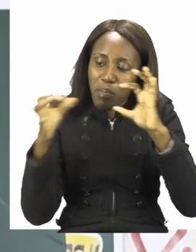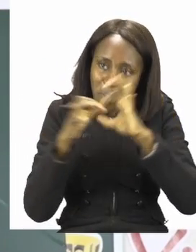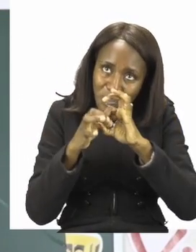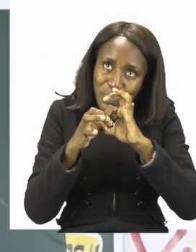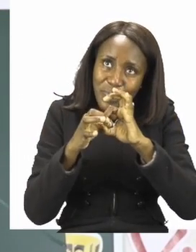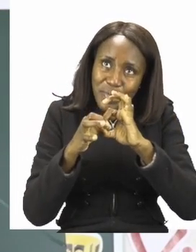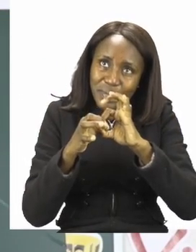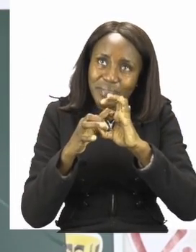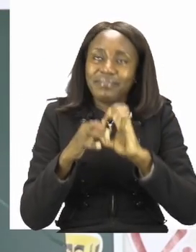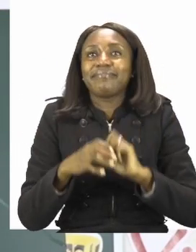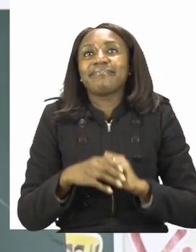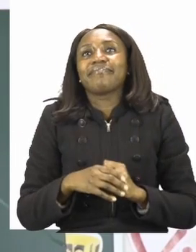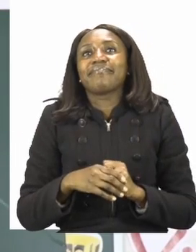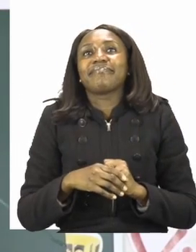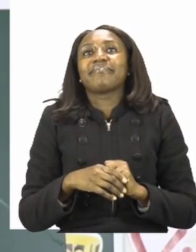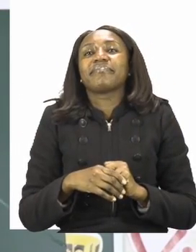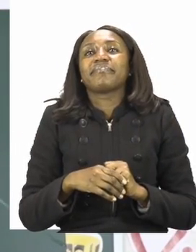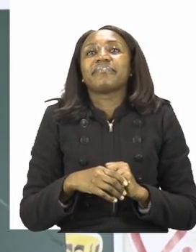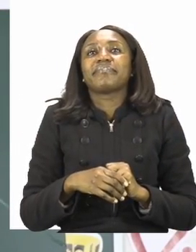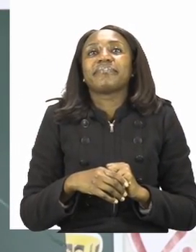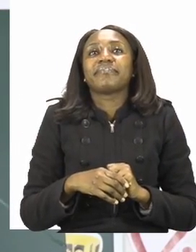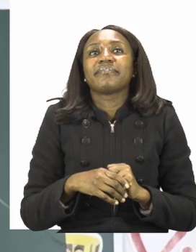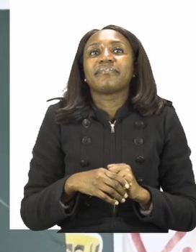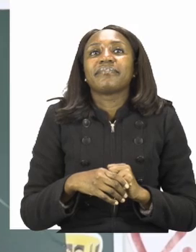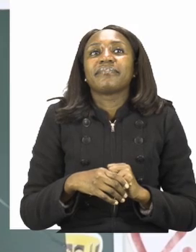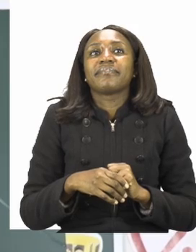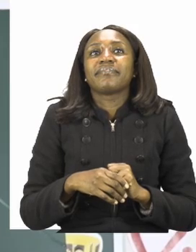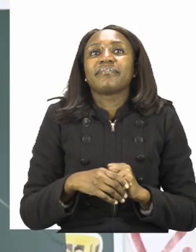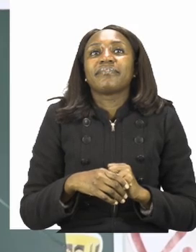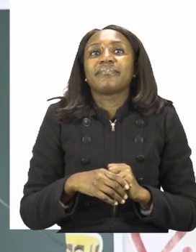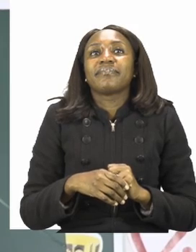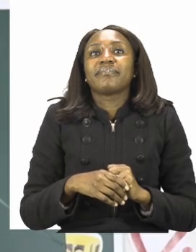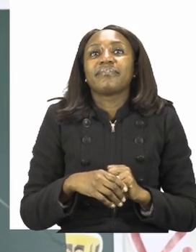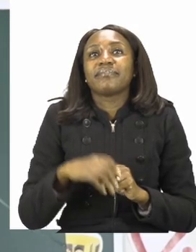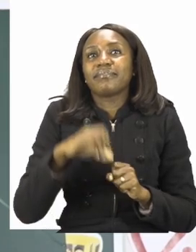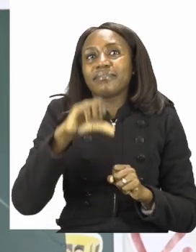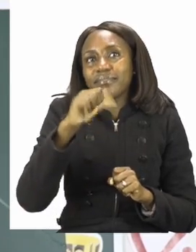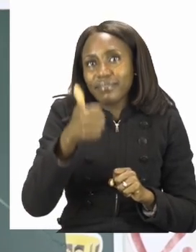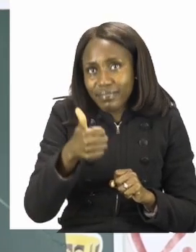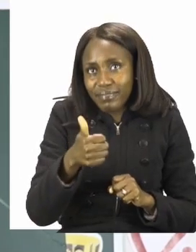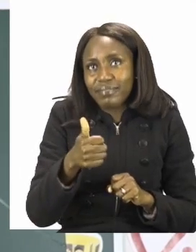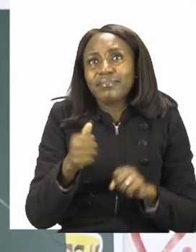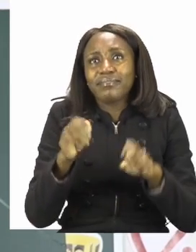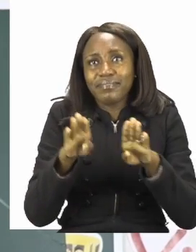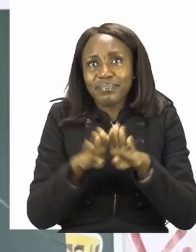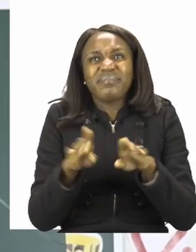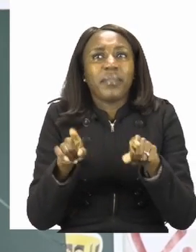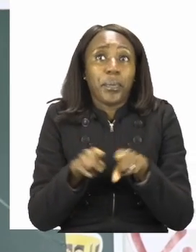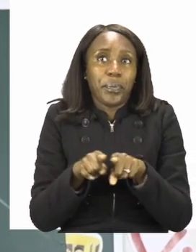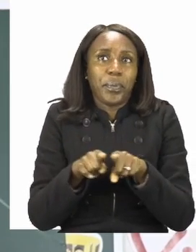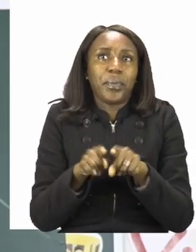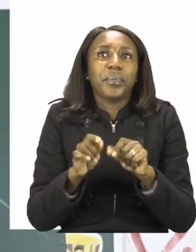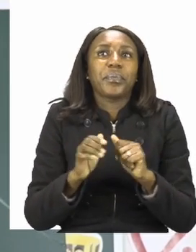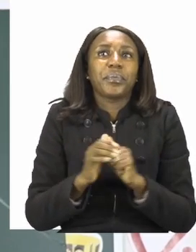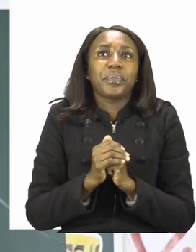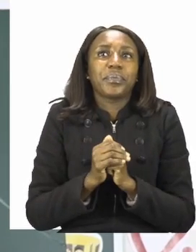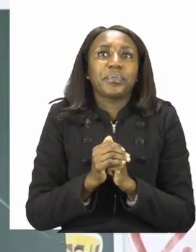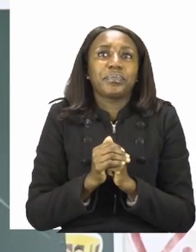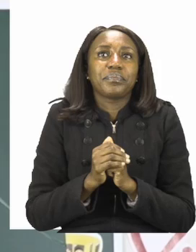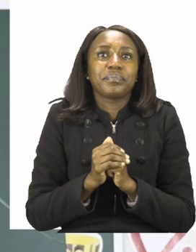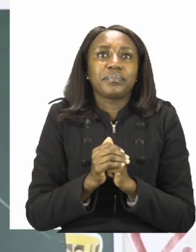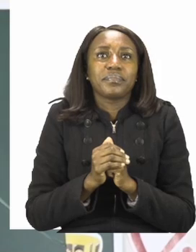other with a line. That means that the next one, I have to do the same thing with a